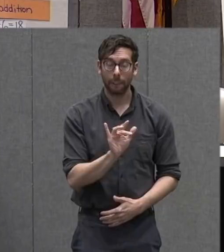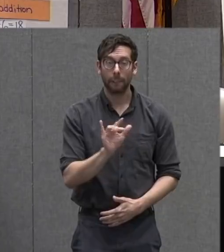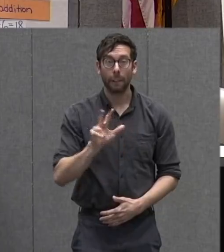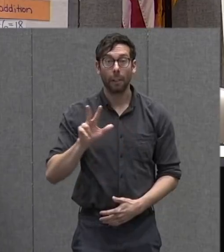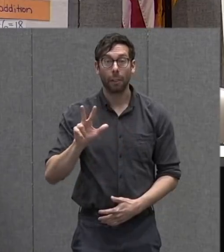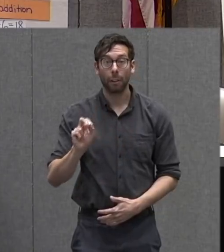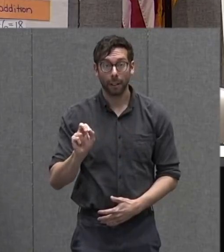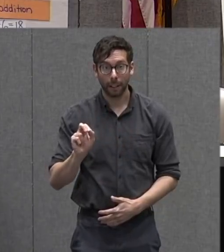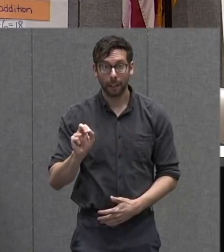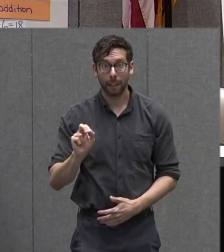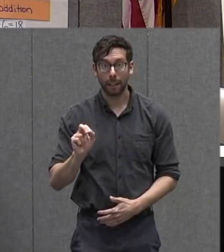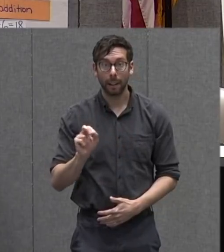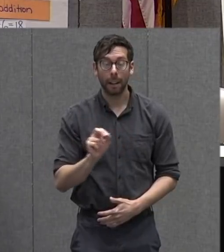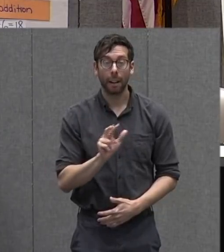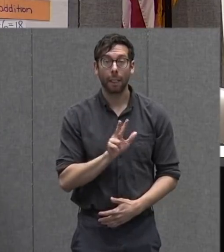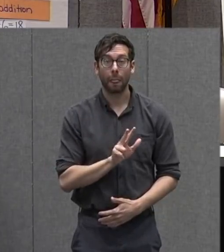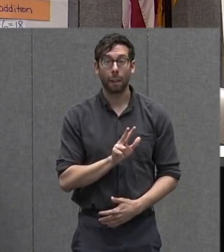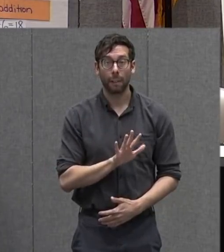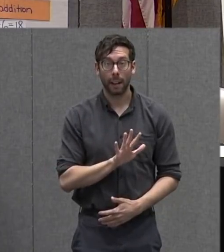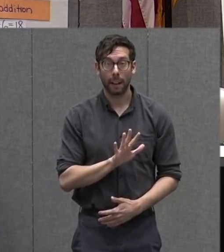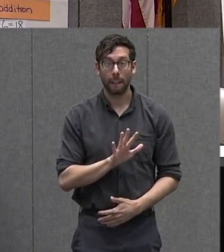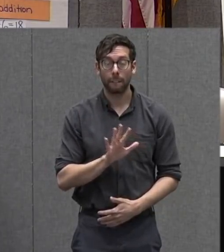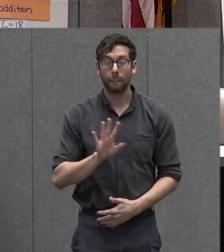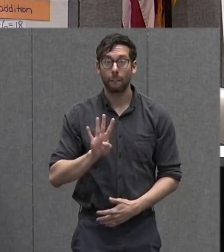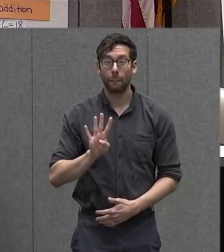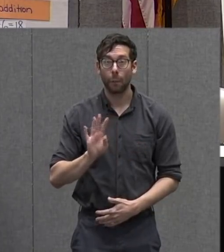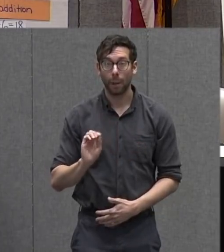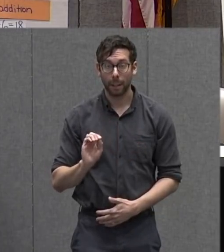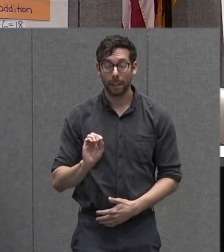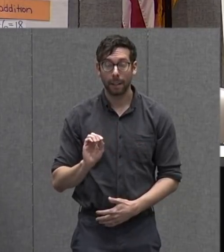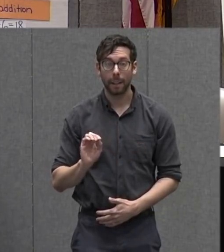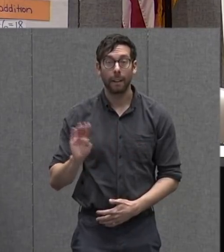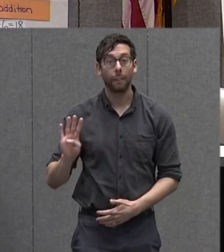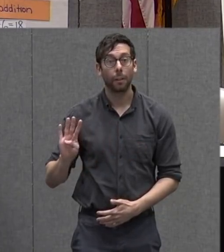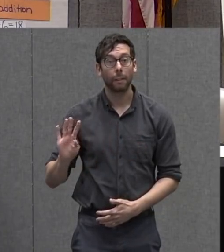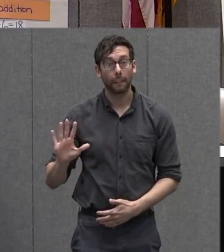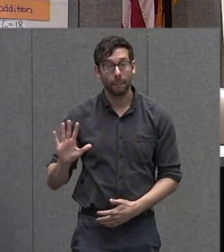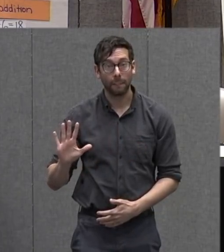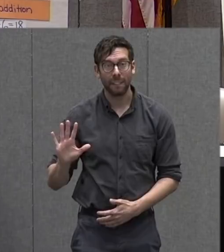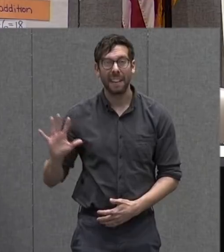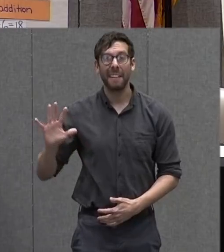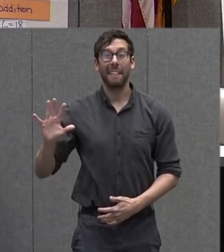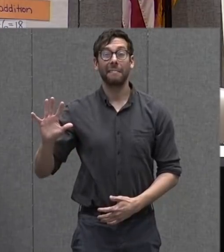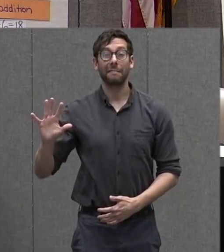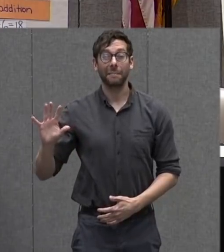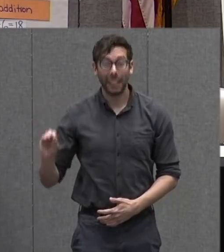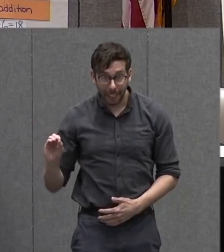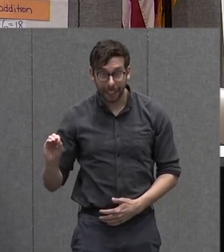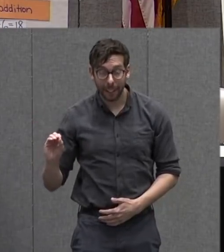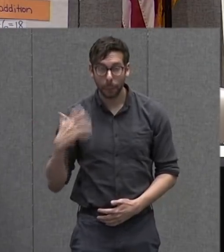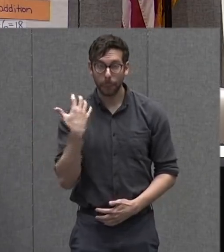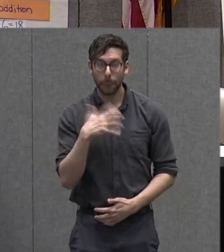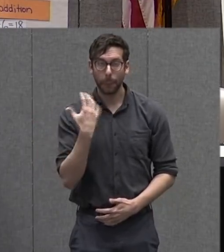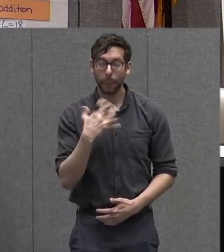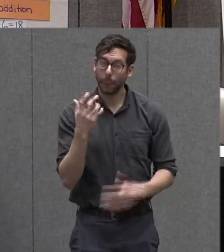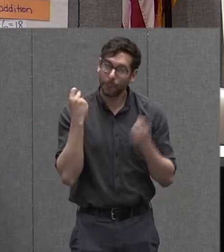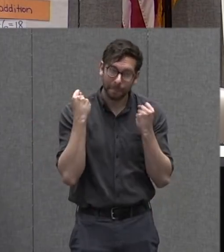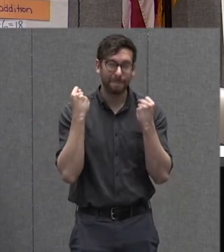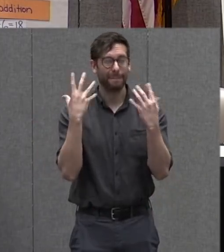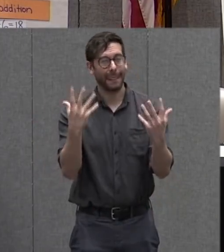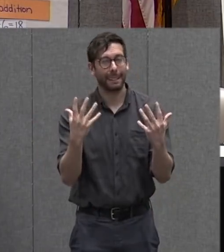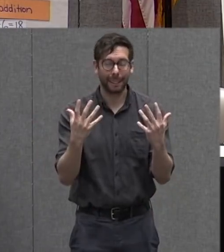30, 35, 40, 45, 50. That's a lot of dots. And we were